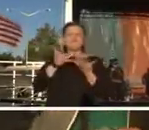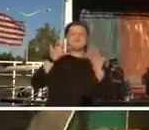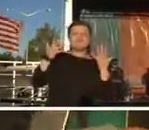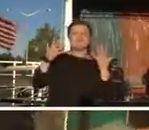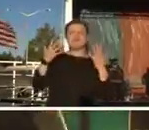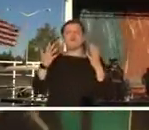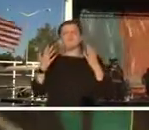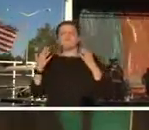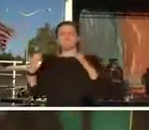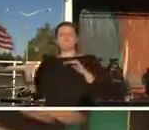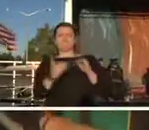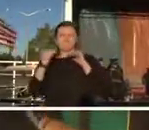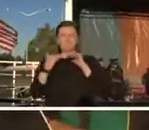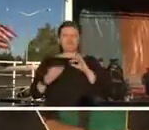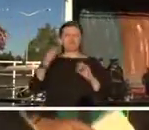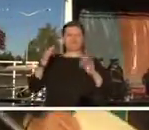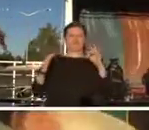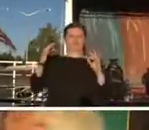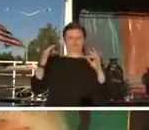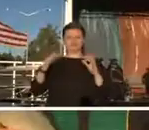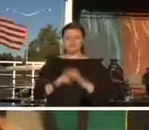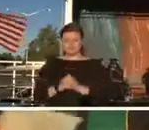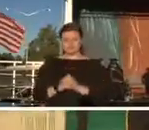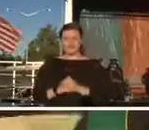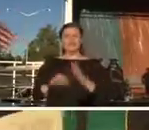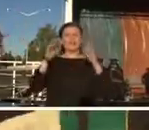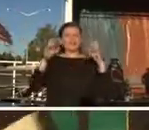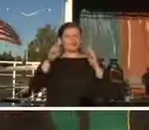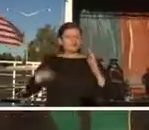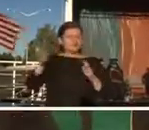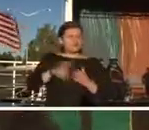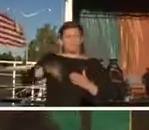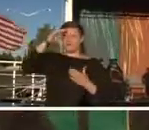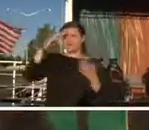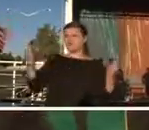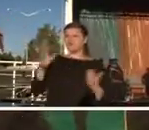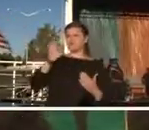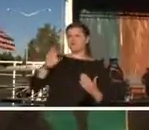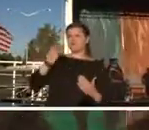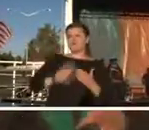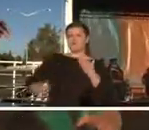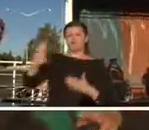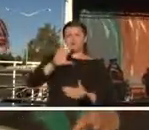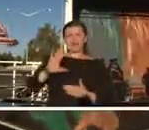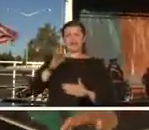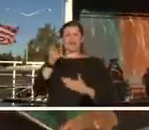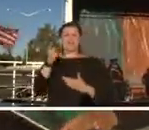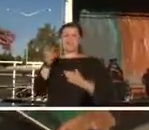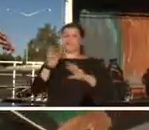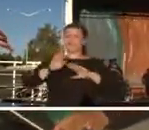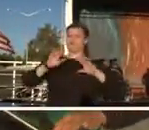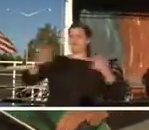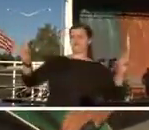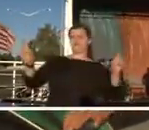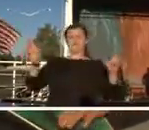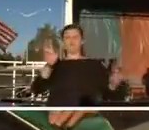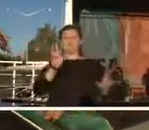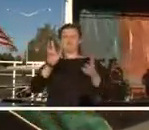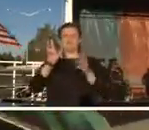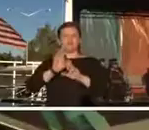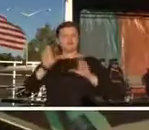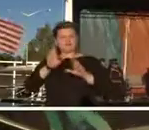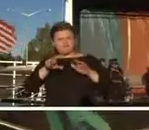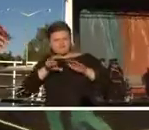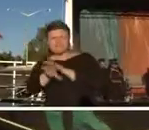The education you obtained at Clark College has equipped you to be part of this work, and I know our future is in good